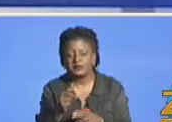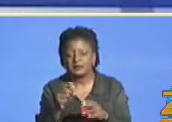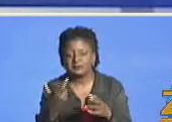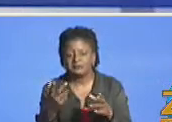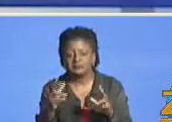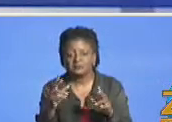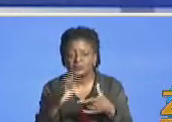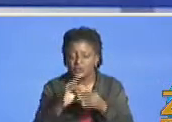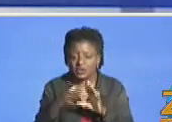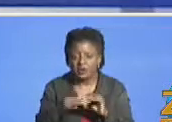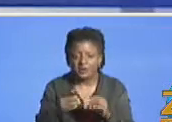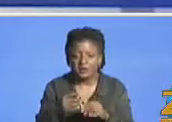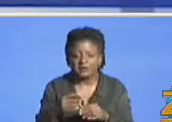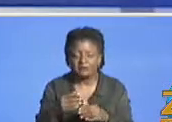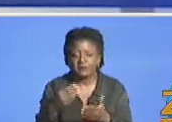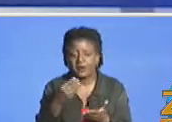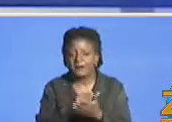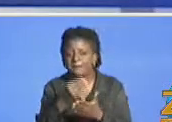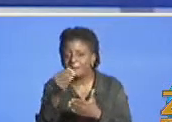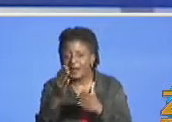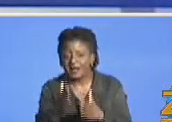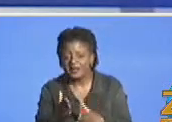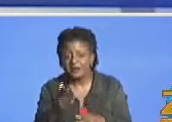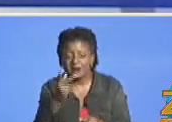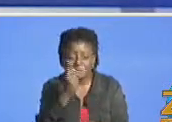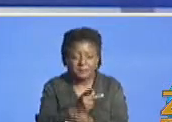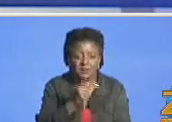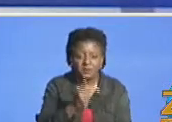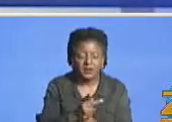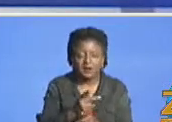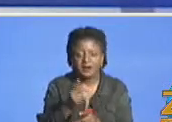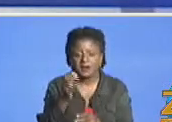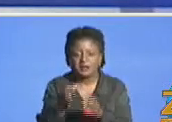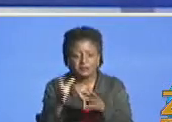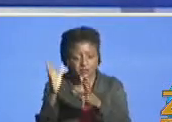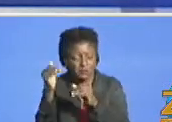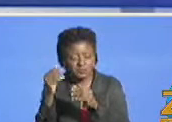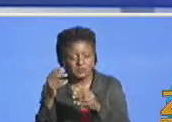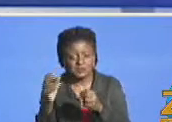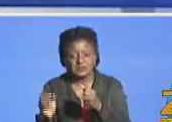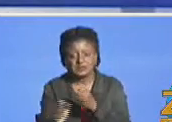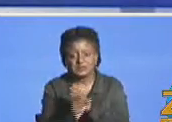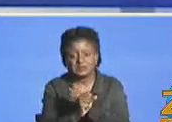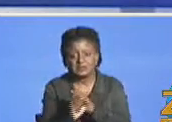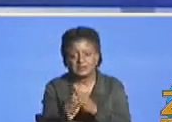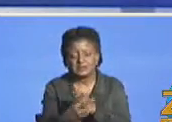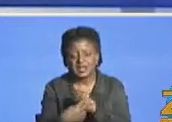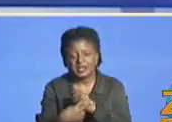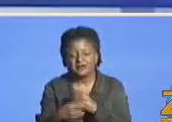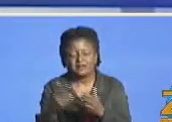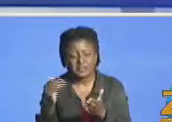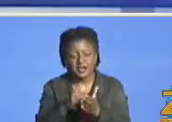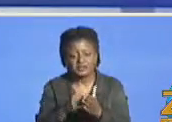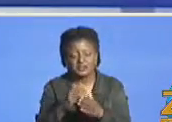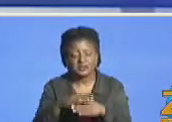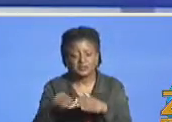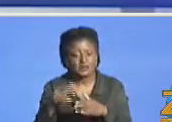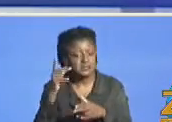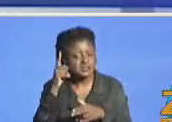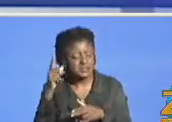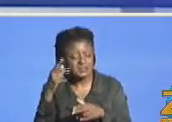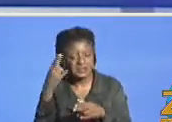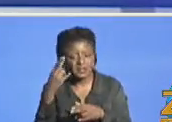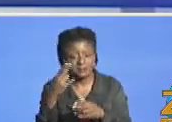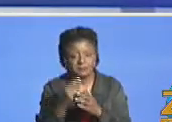beware, and if you're looking to save yourself thousands of dollars, it's best you listen up. Police bringing that to the public's attention in the case